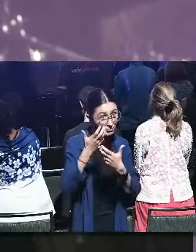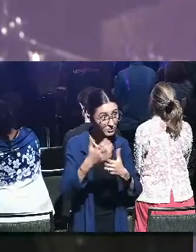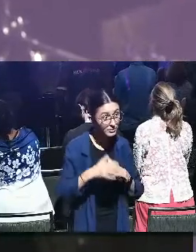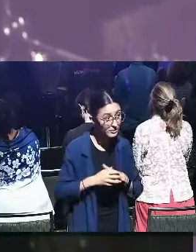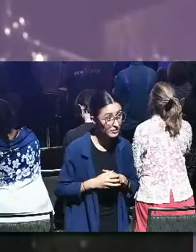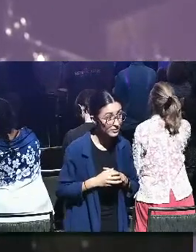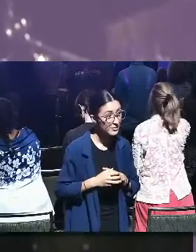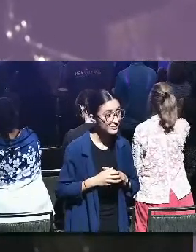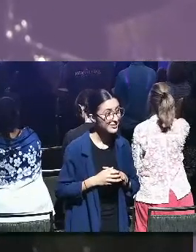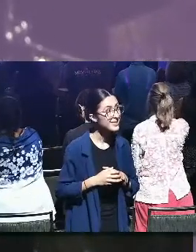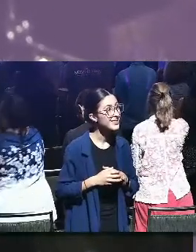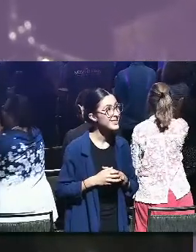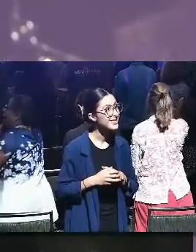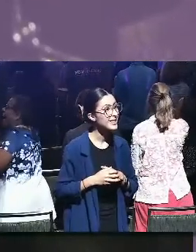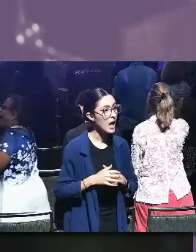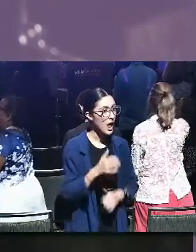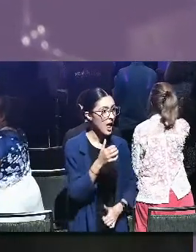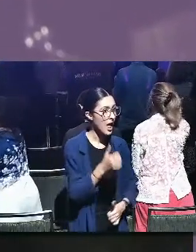everybody wants to know,